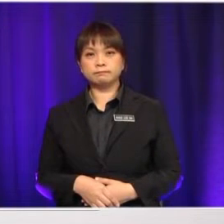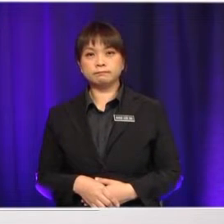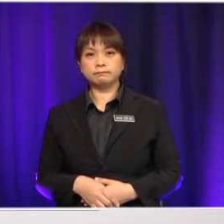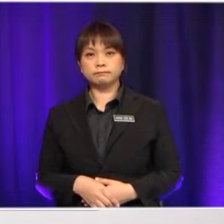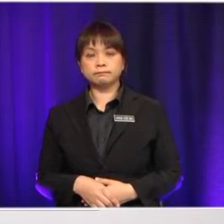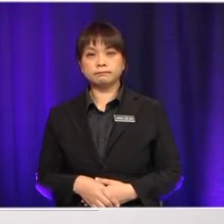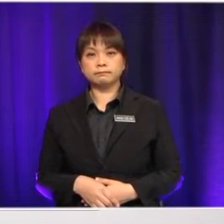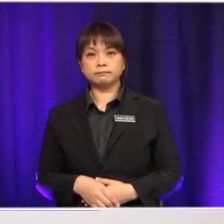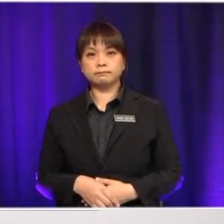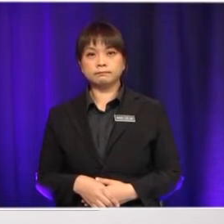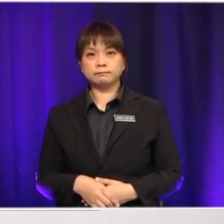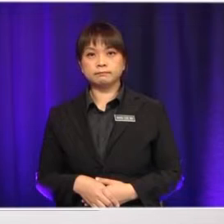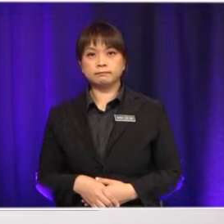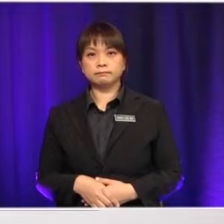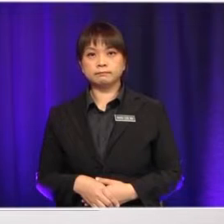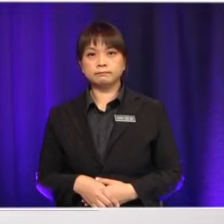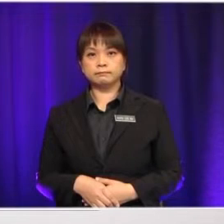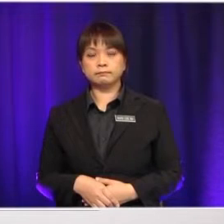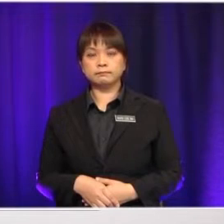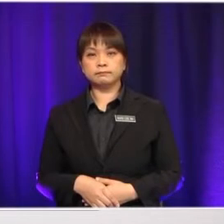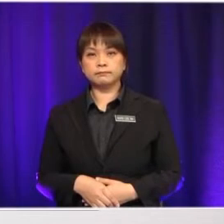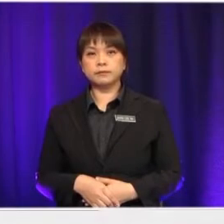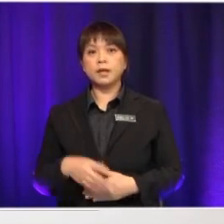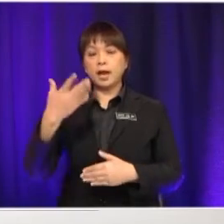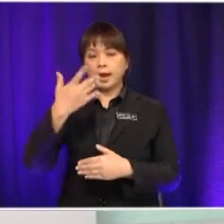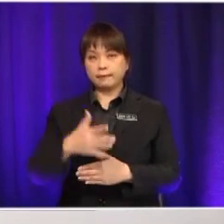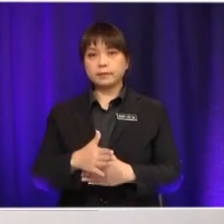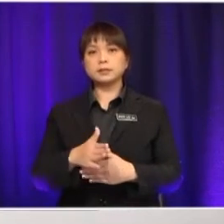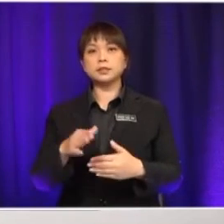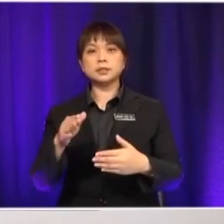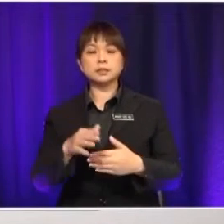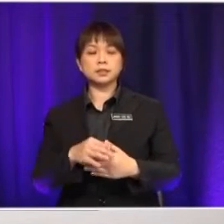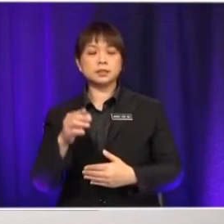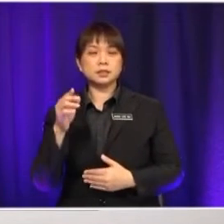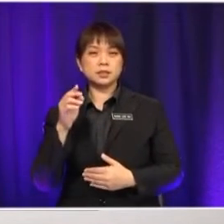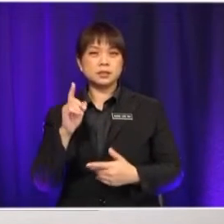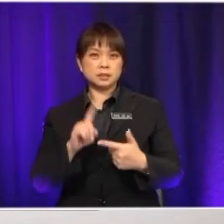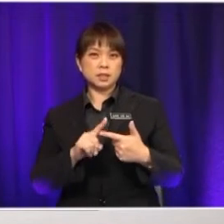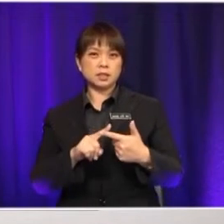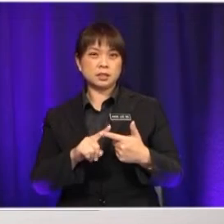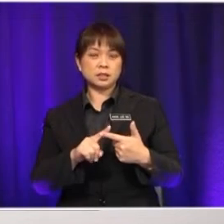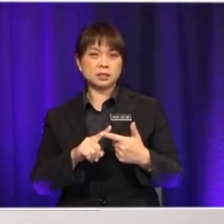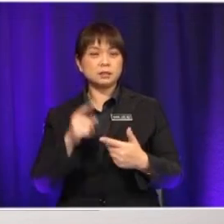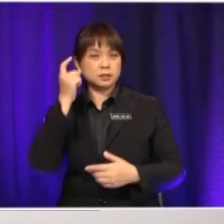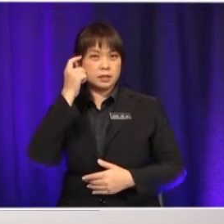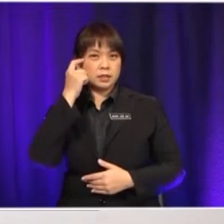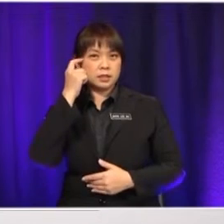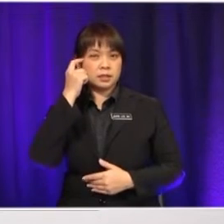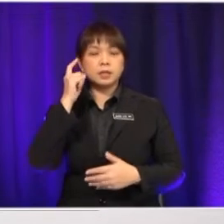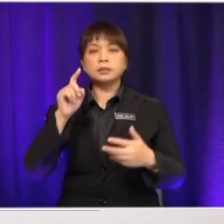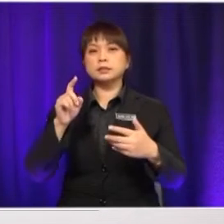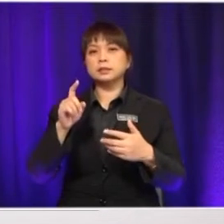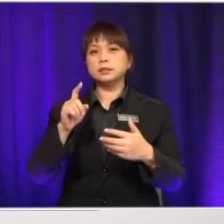right? Okay. So after the second consideration, a laptop will definitely be my